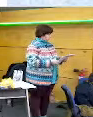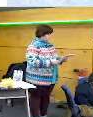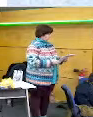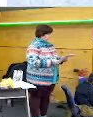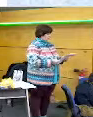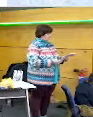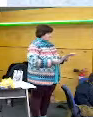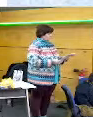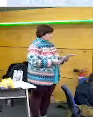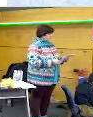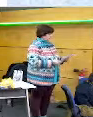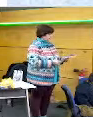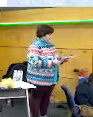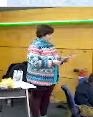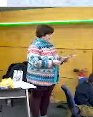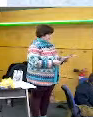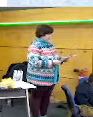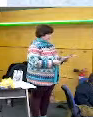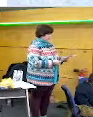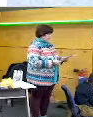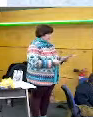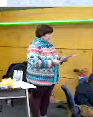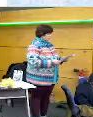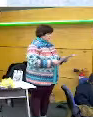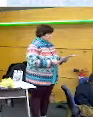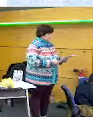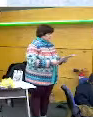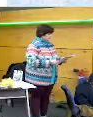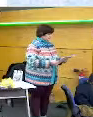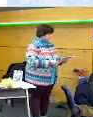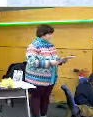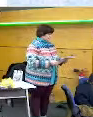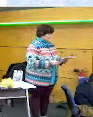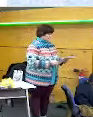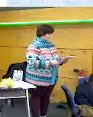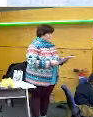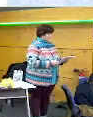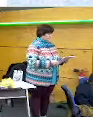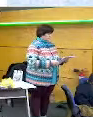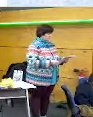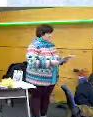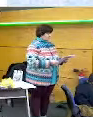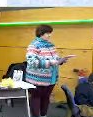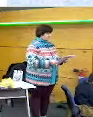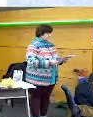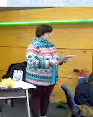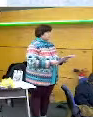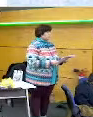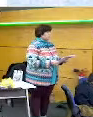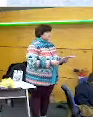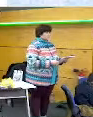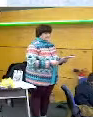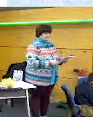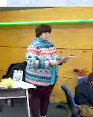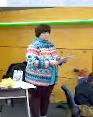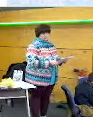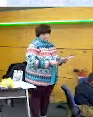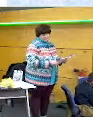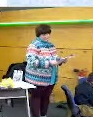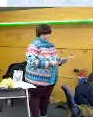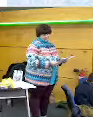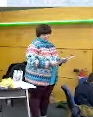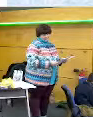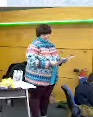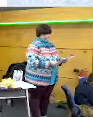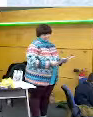grew weary, and the fork hit the hay. The trees left the scene as the cheese led the